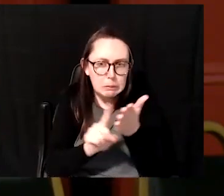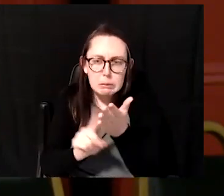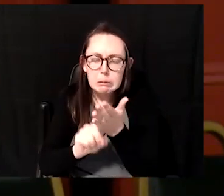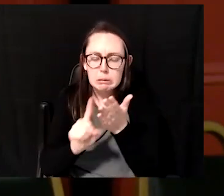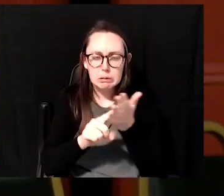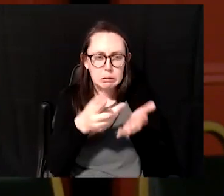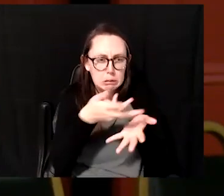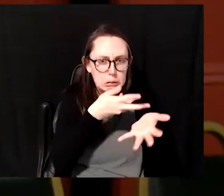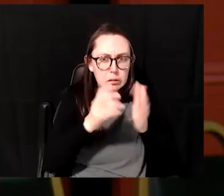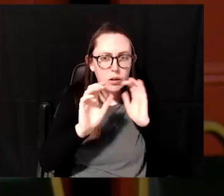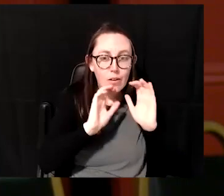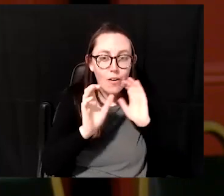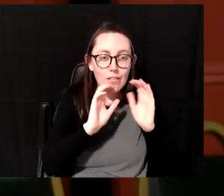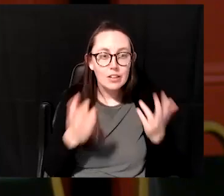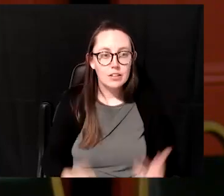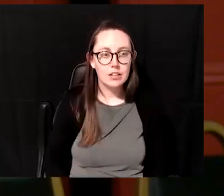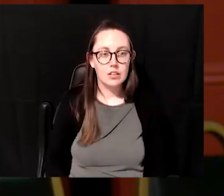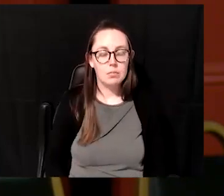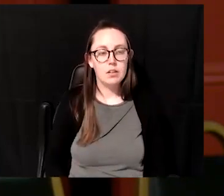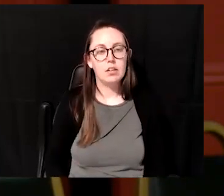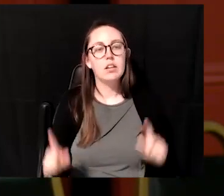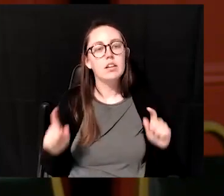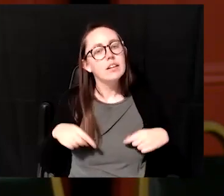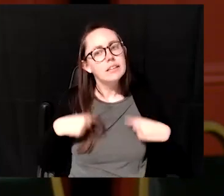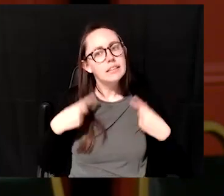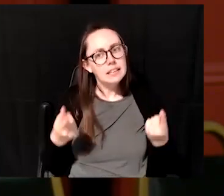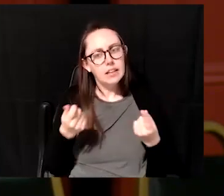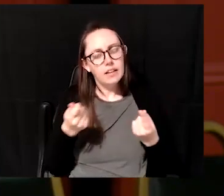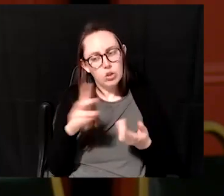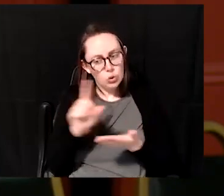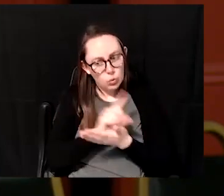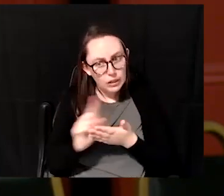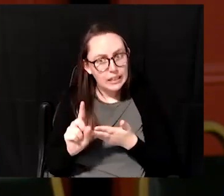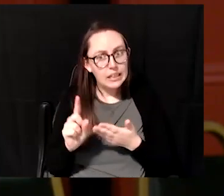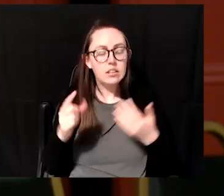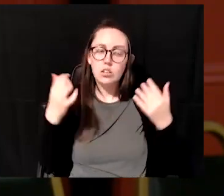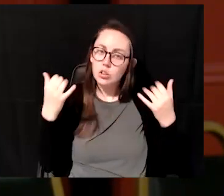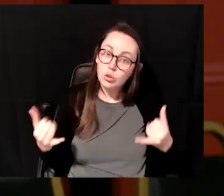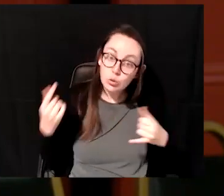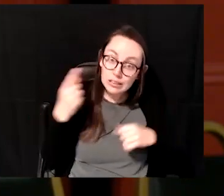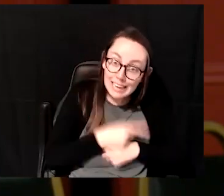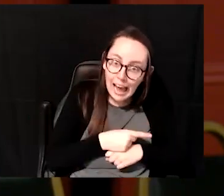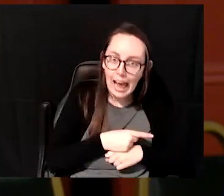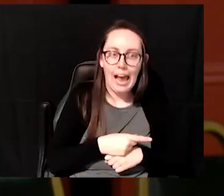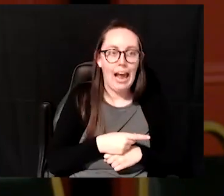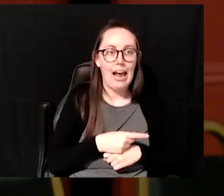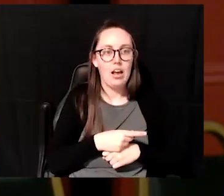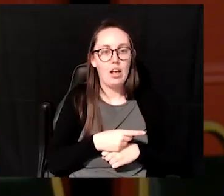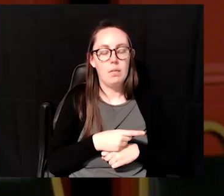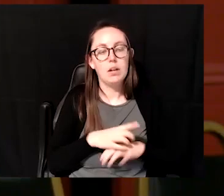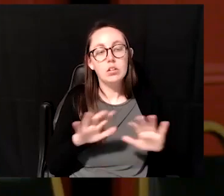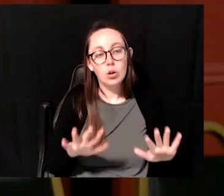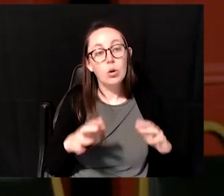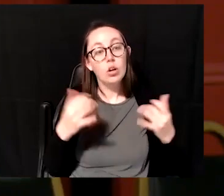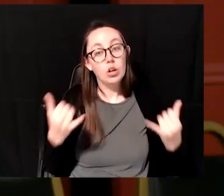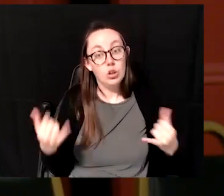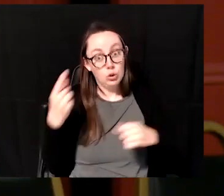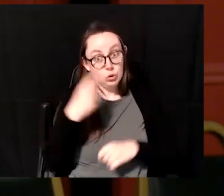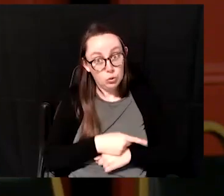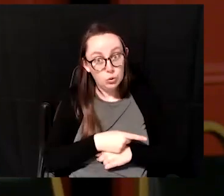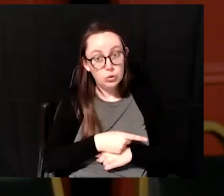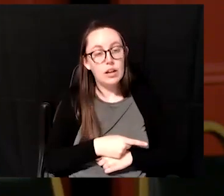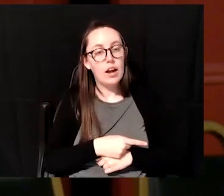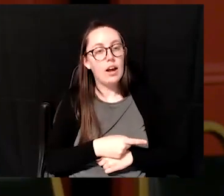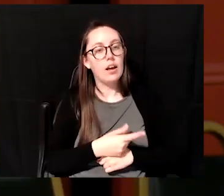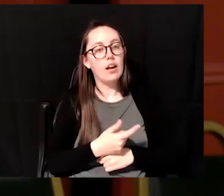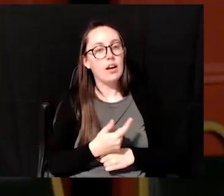spent hours of the last few weeks and I've spent hours today I spent an hour on the phone with somebody who has inhabited at this position in